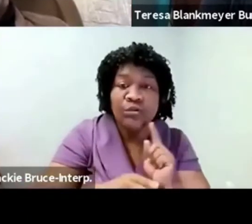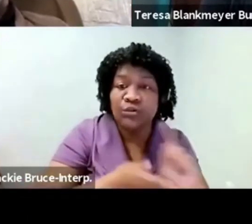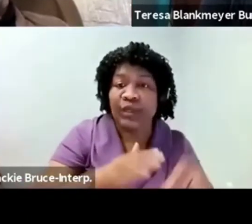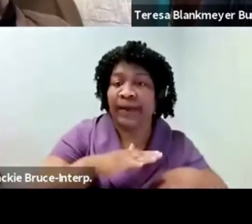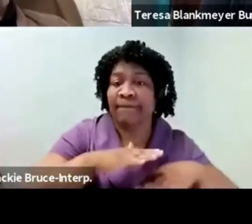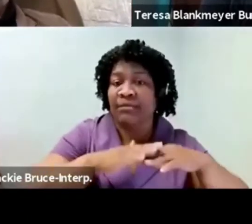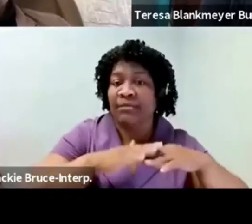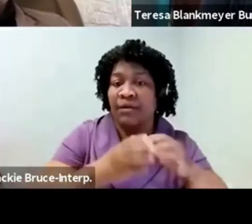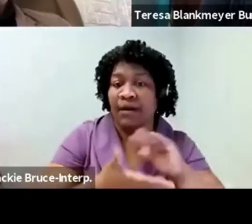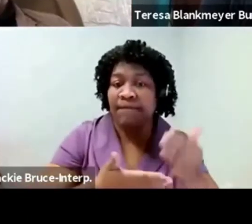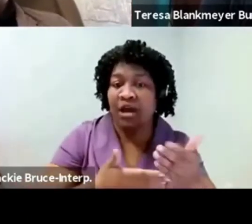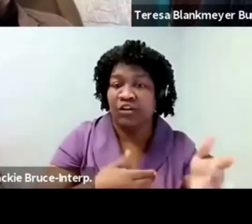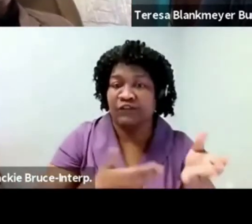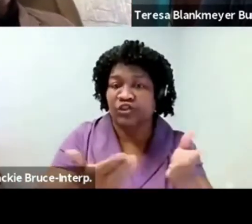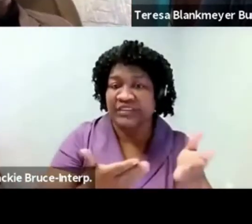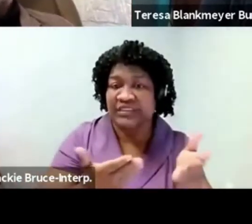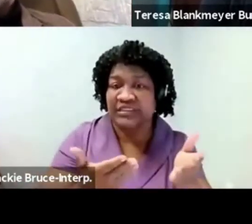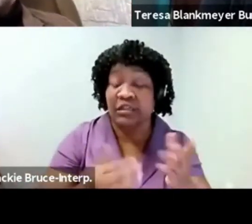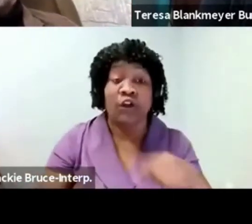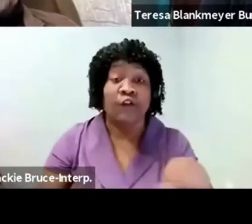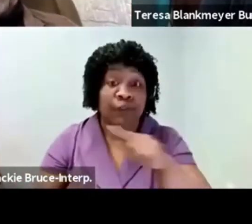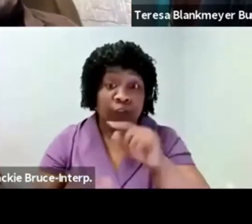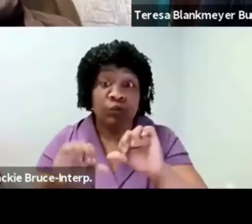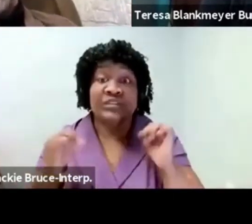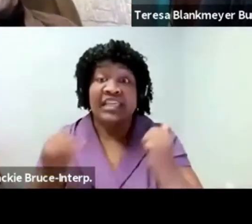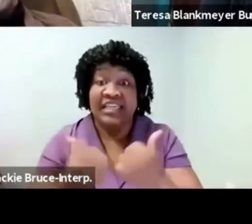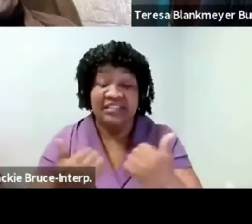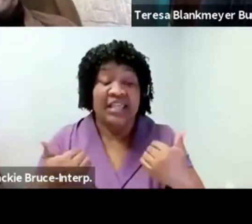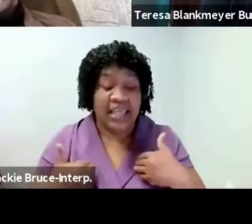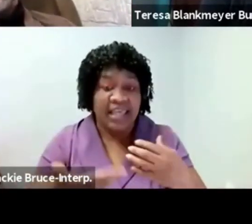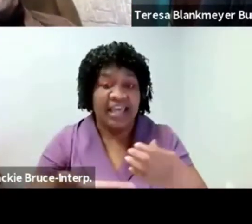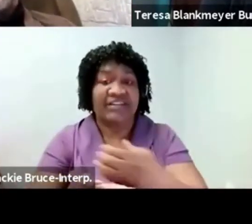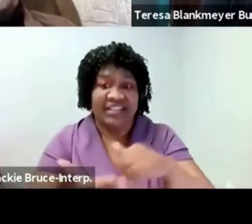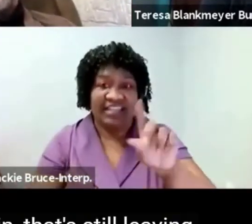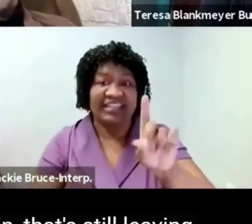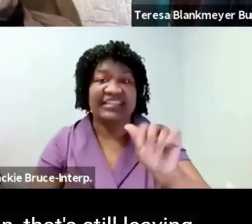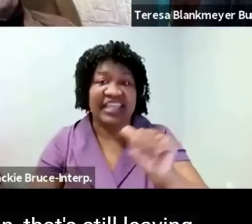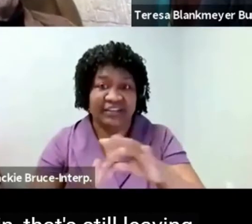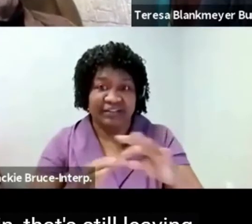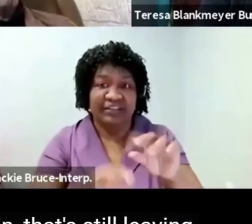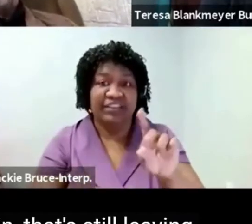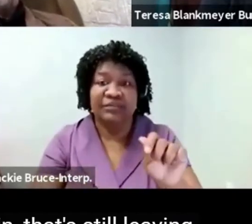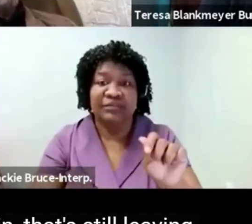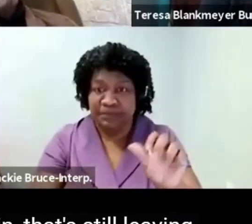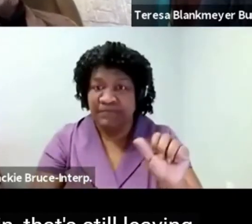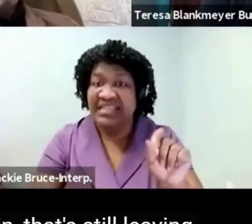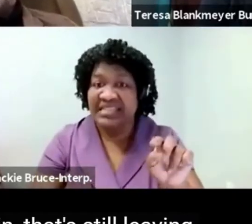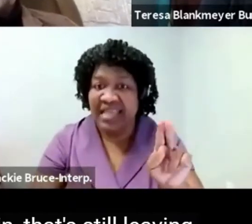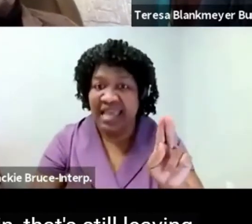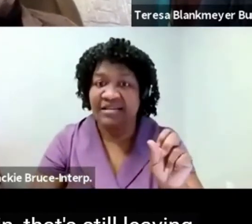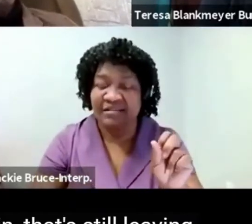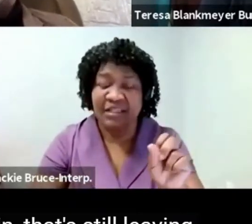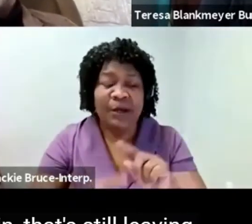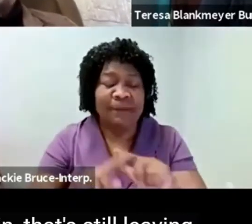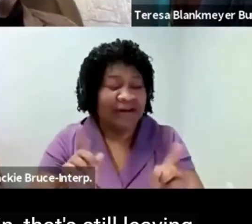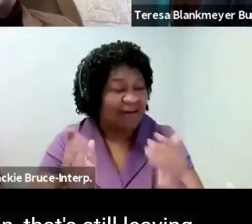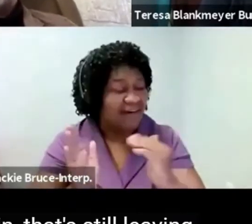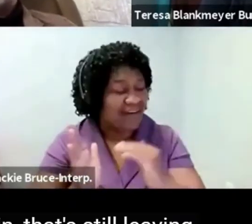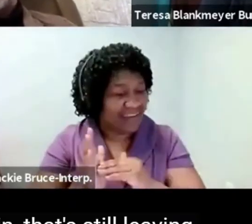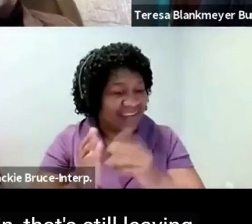of services. And so those agencies have collected data on disability status. But I think, again,